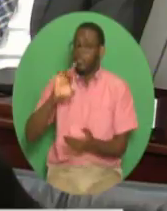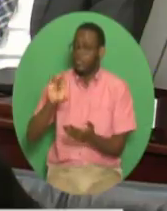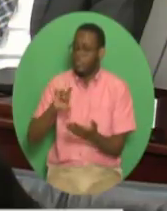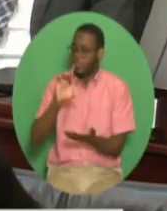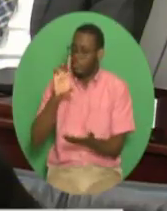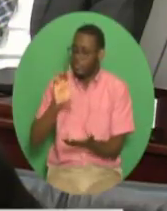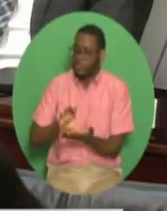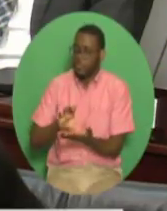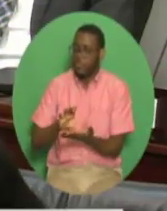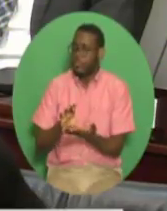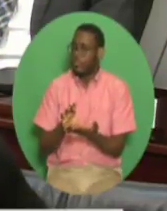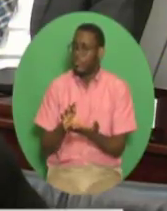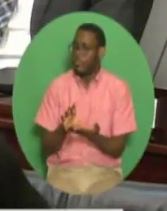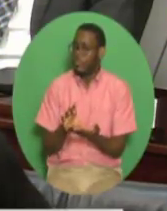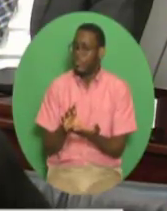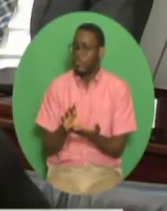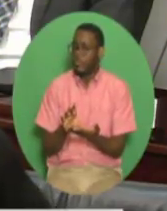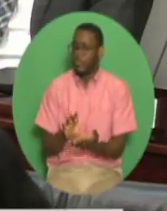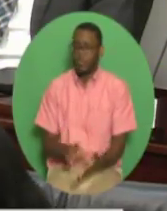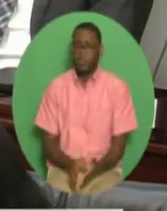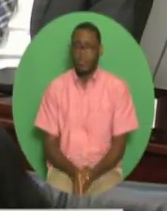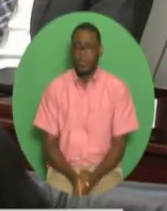Madam